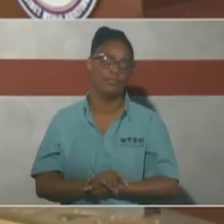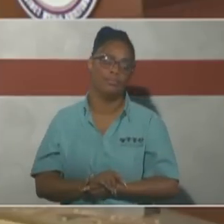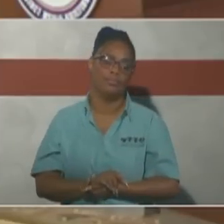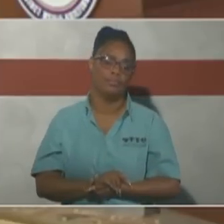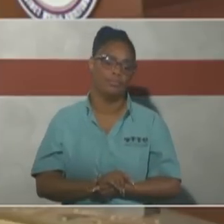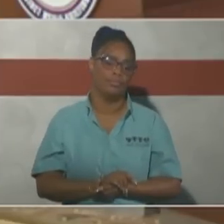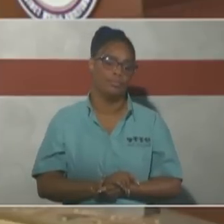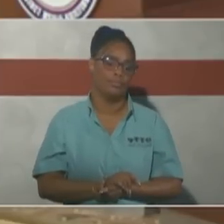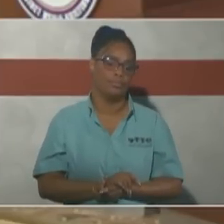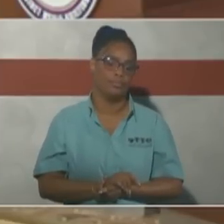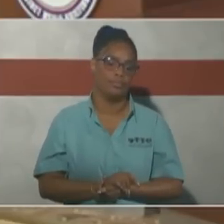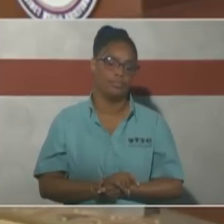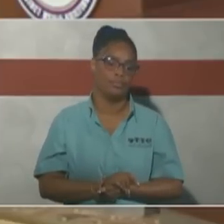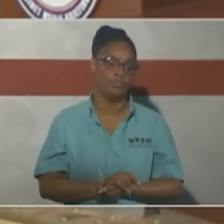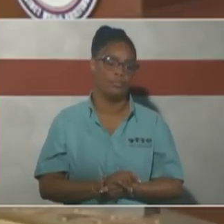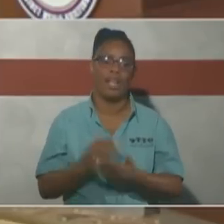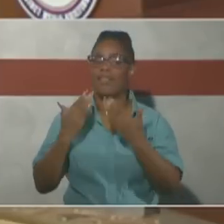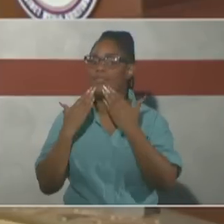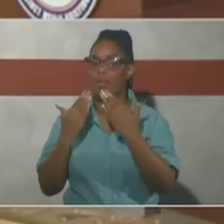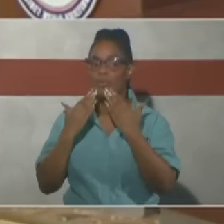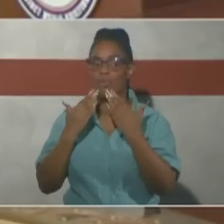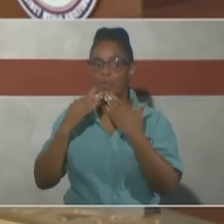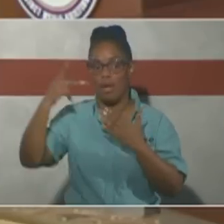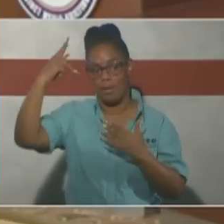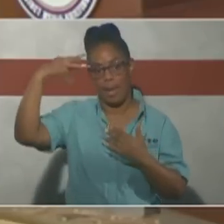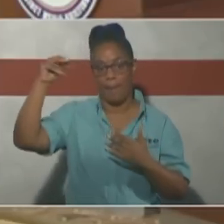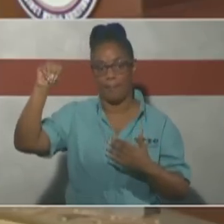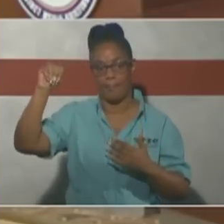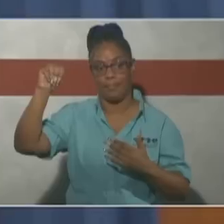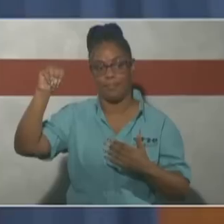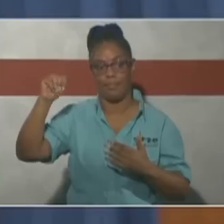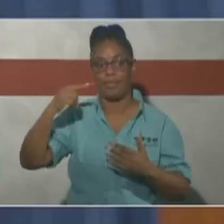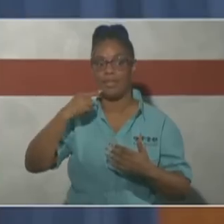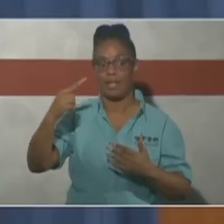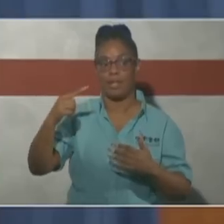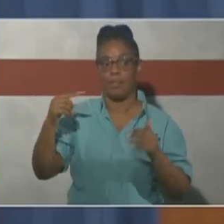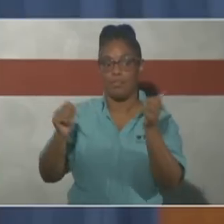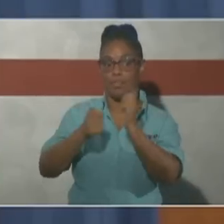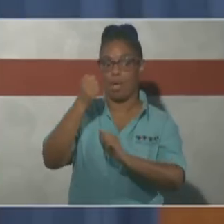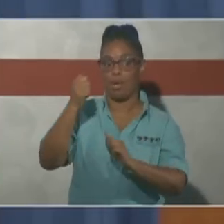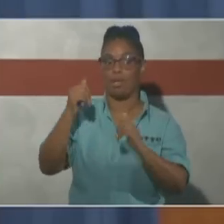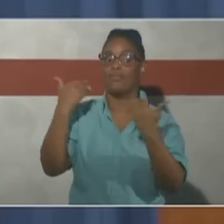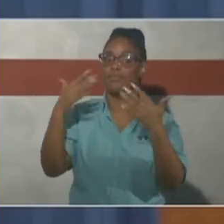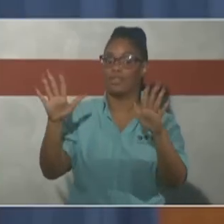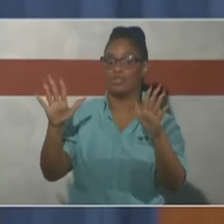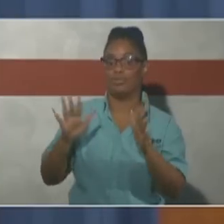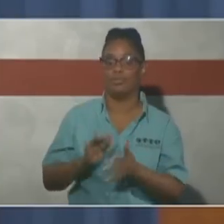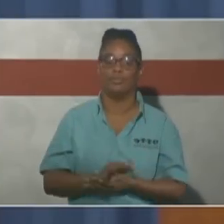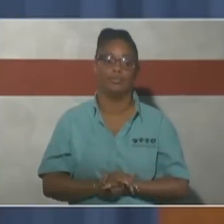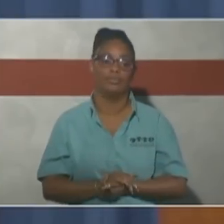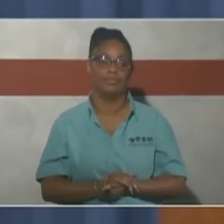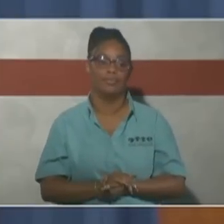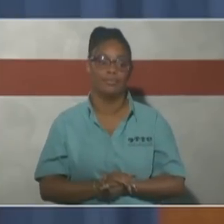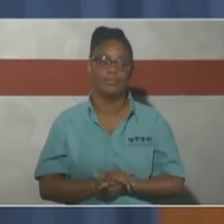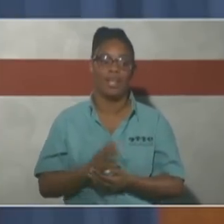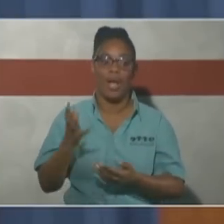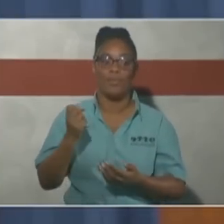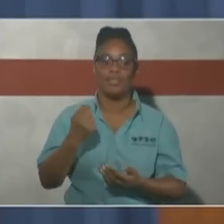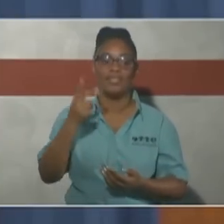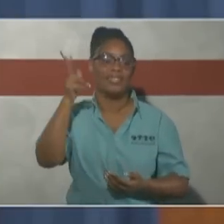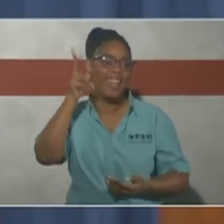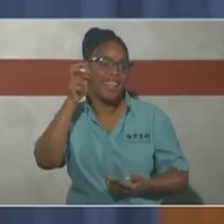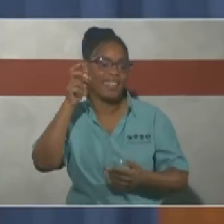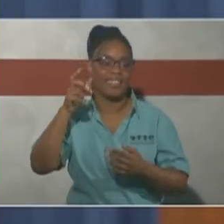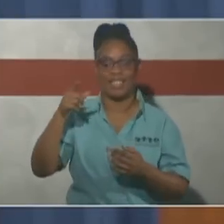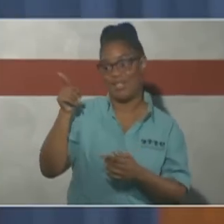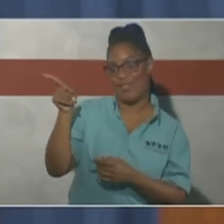required to respond, because we are continuing our holding the line in some maintenance of the